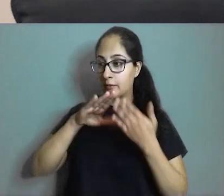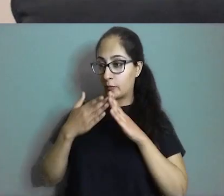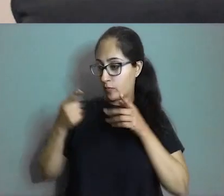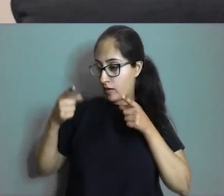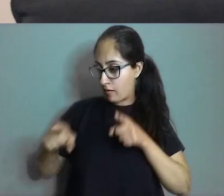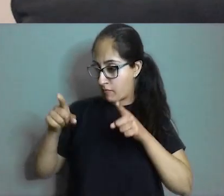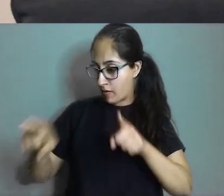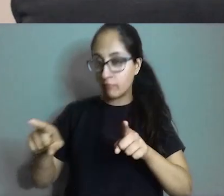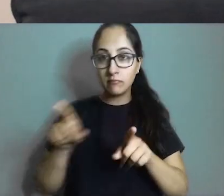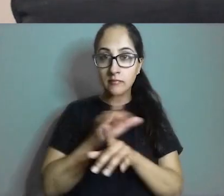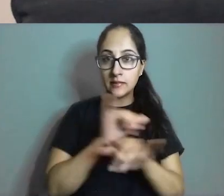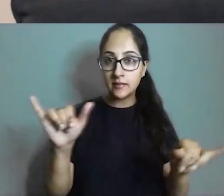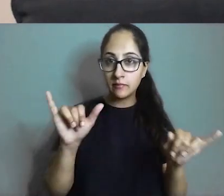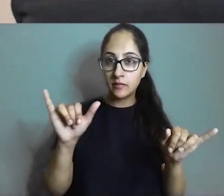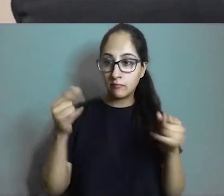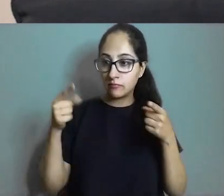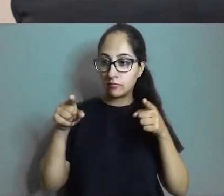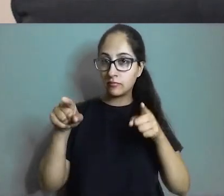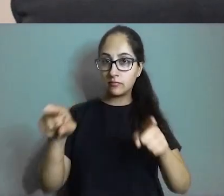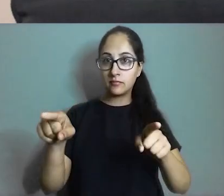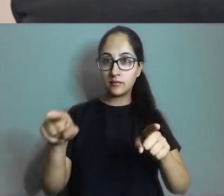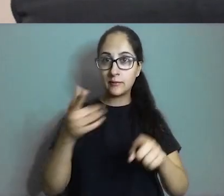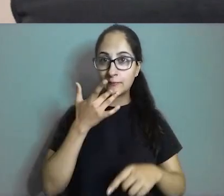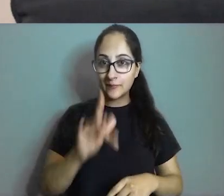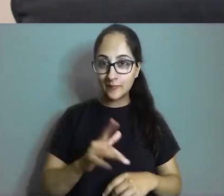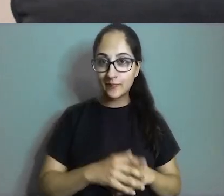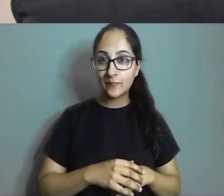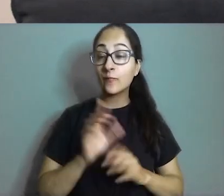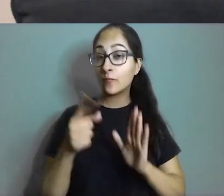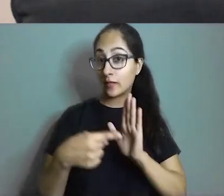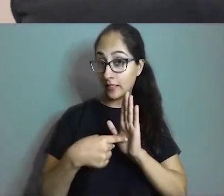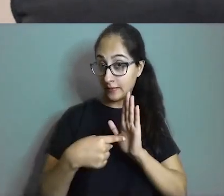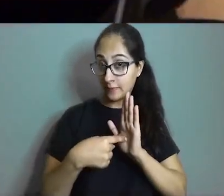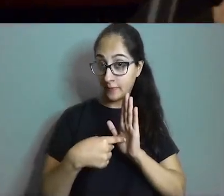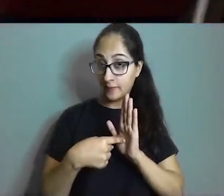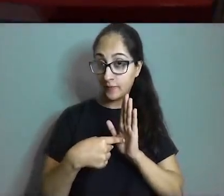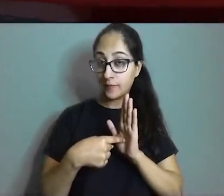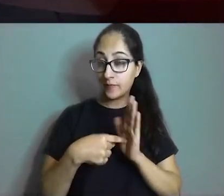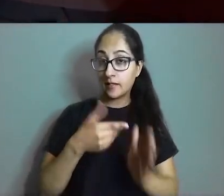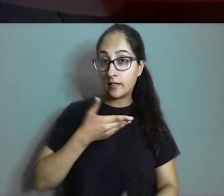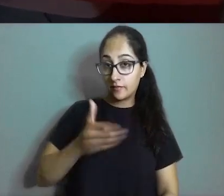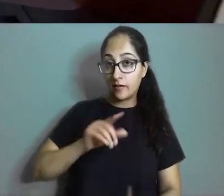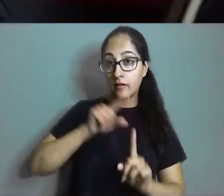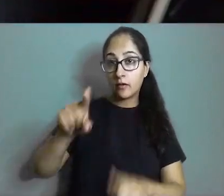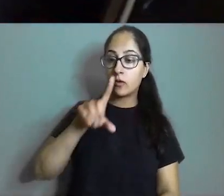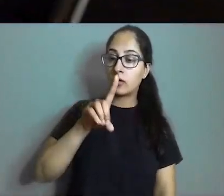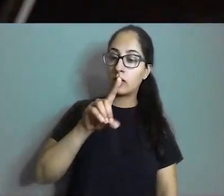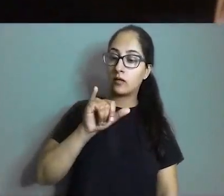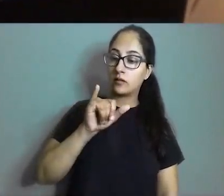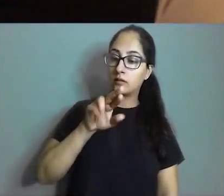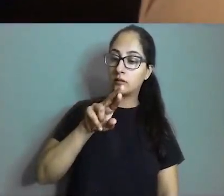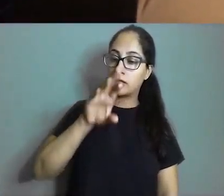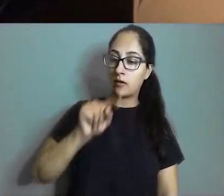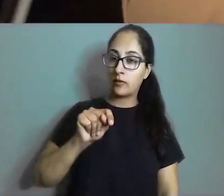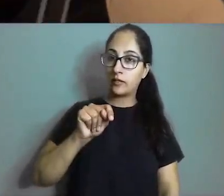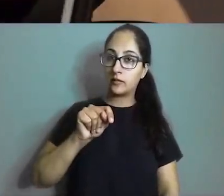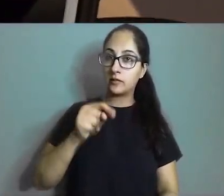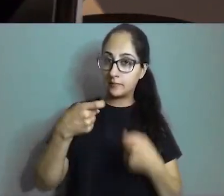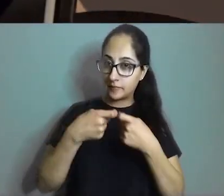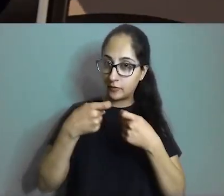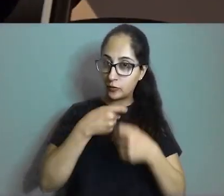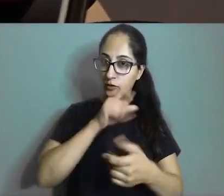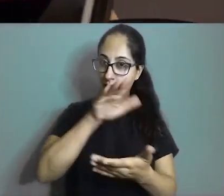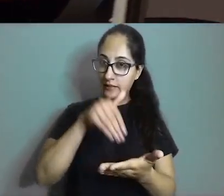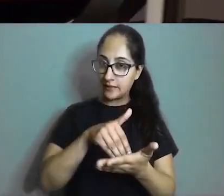career corresponded with a lot of things in the Ismaili community. So